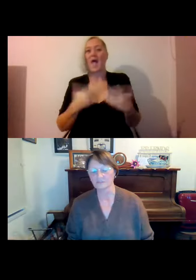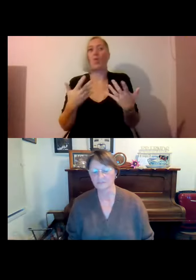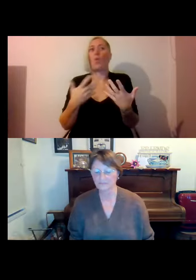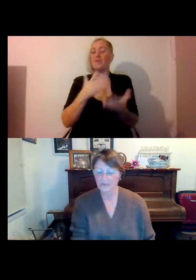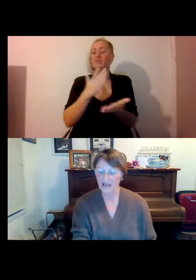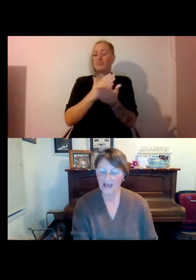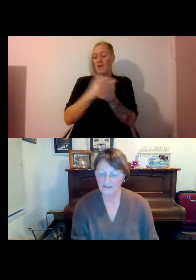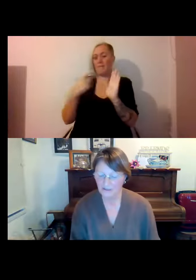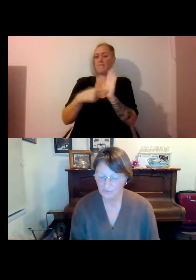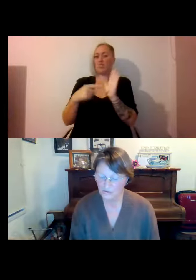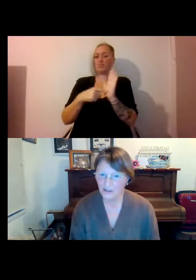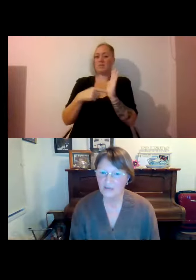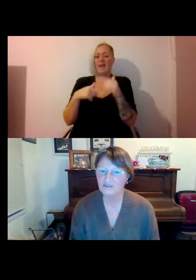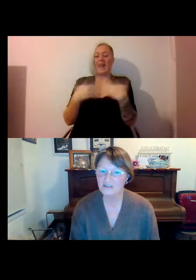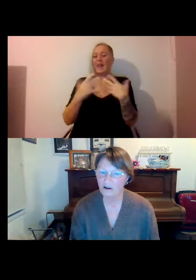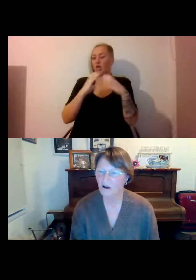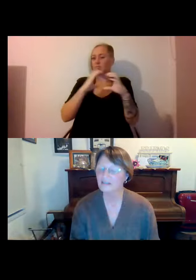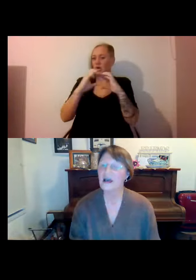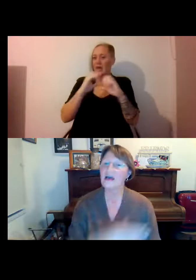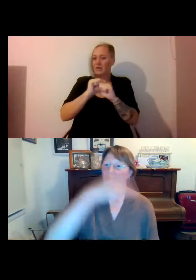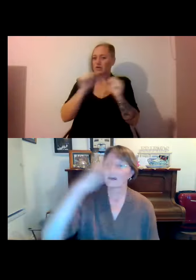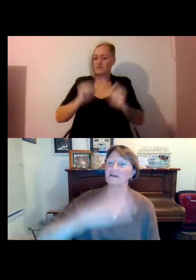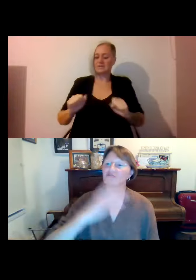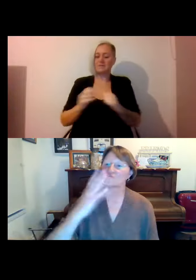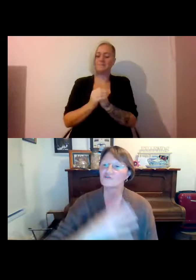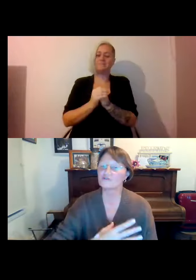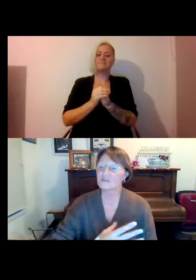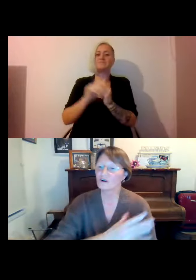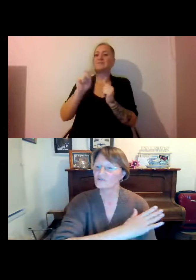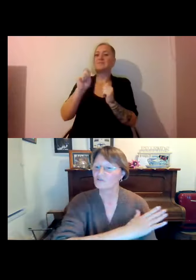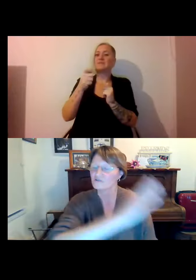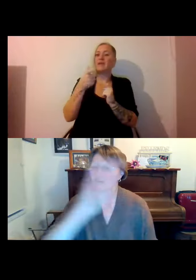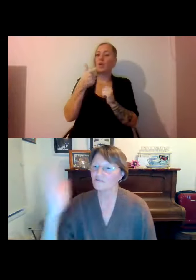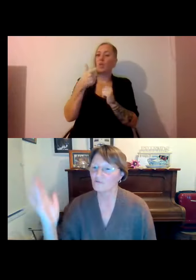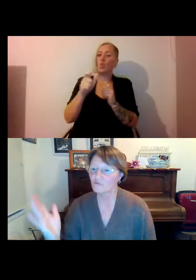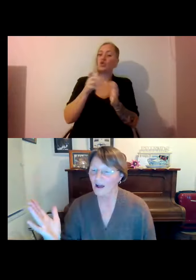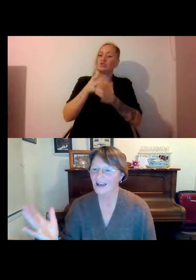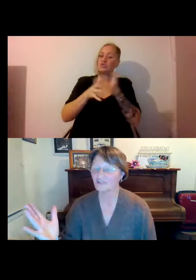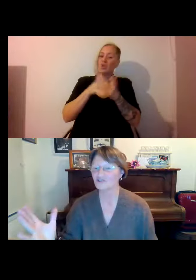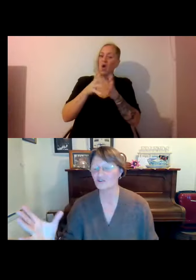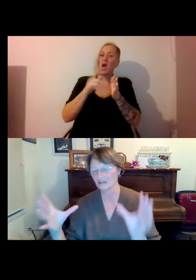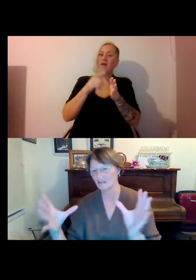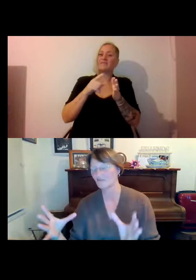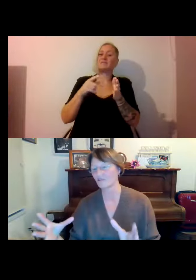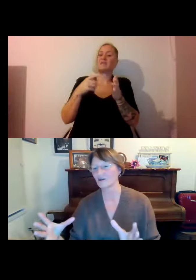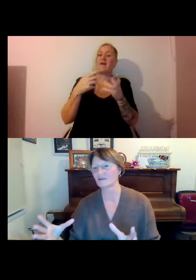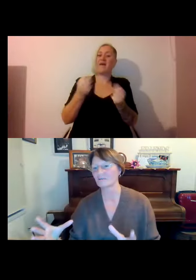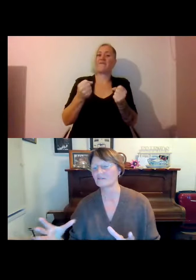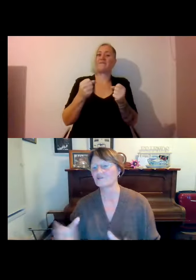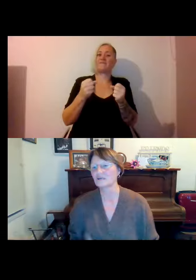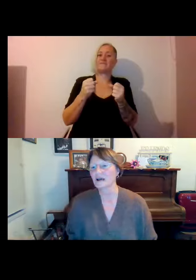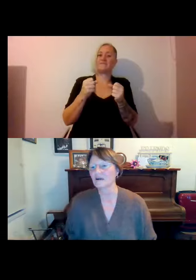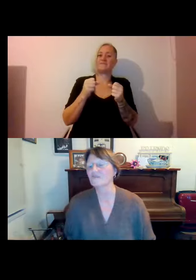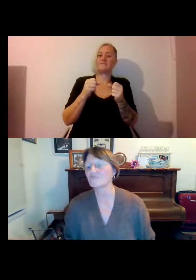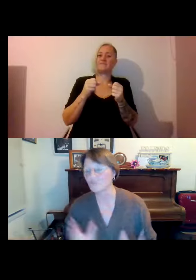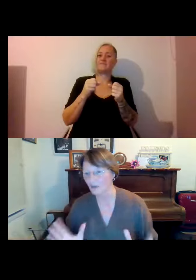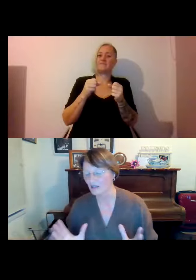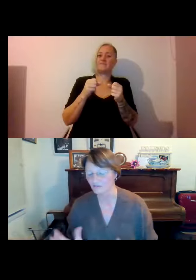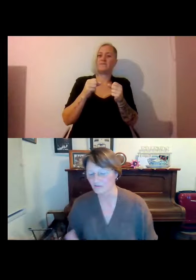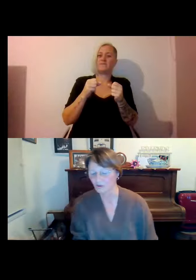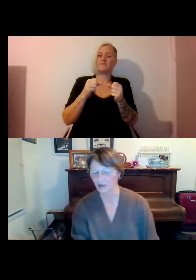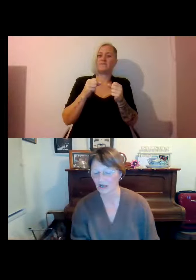system. And with keyword sign, they introduce signs across that full range in their vocab to allow a